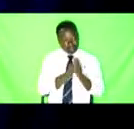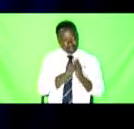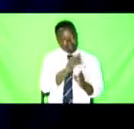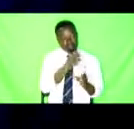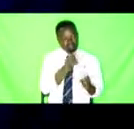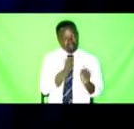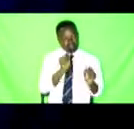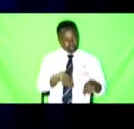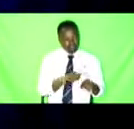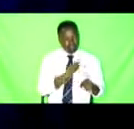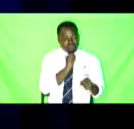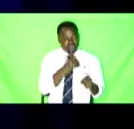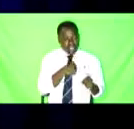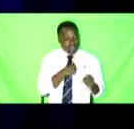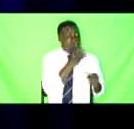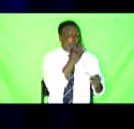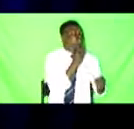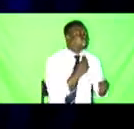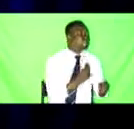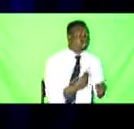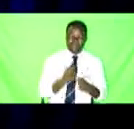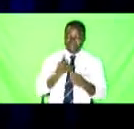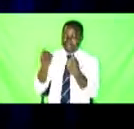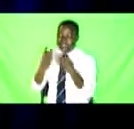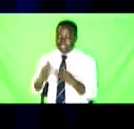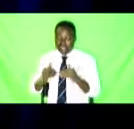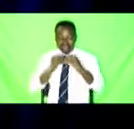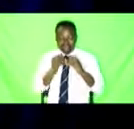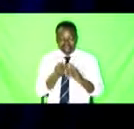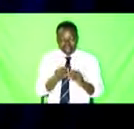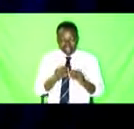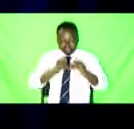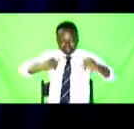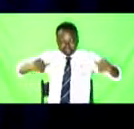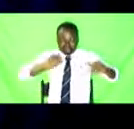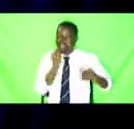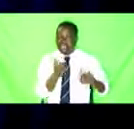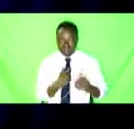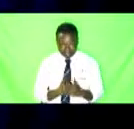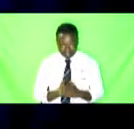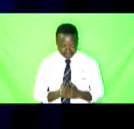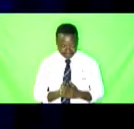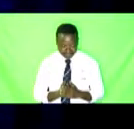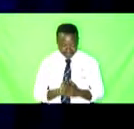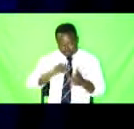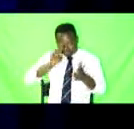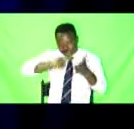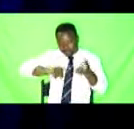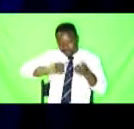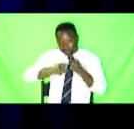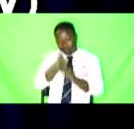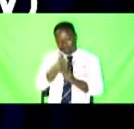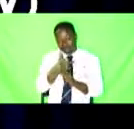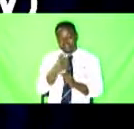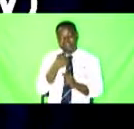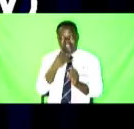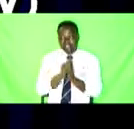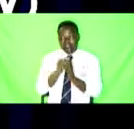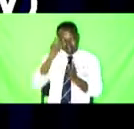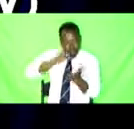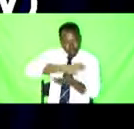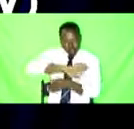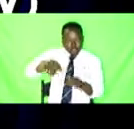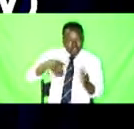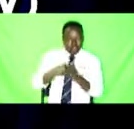difference between the Jew and the Gentile. Now, verse 23 says that, for all have sinned